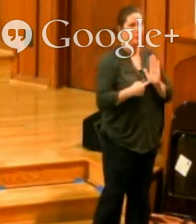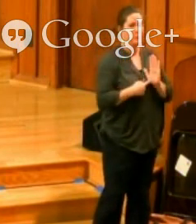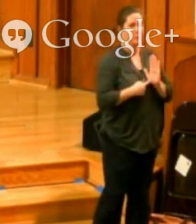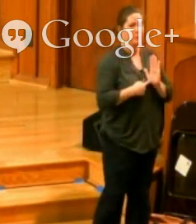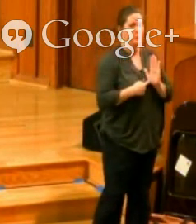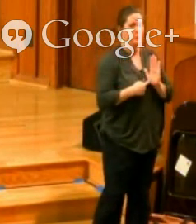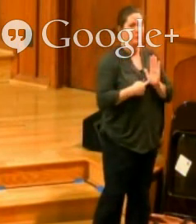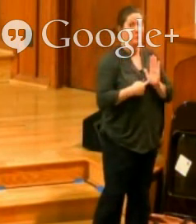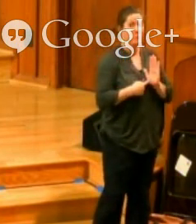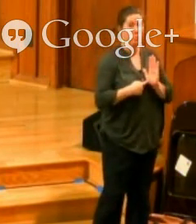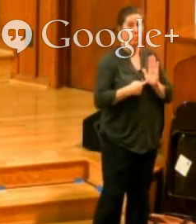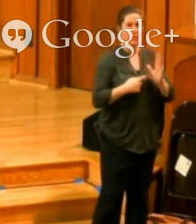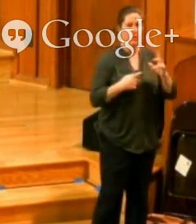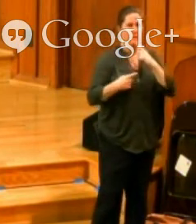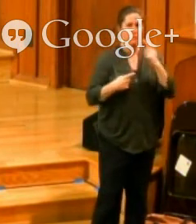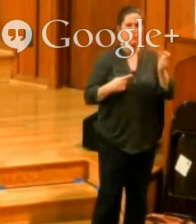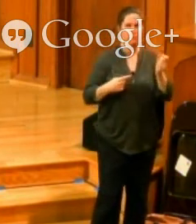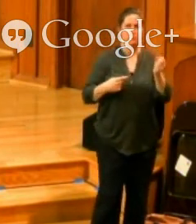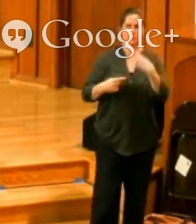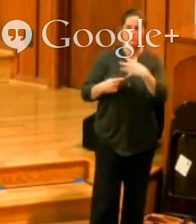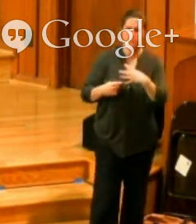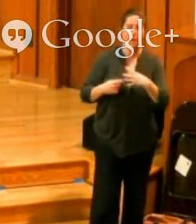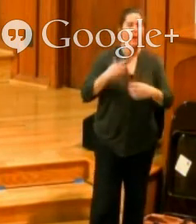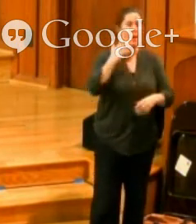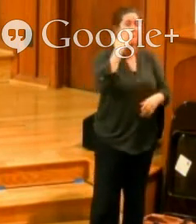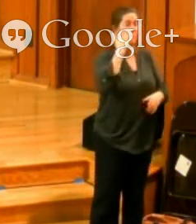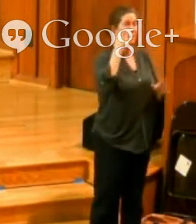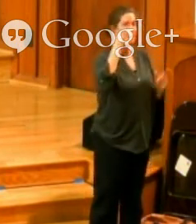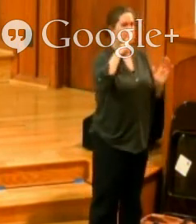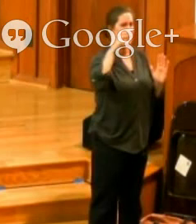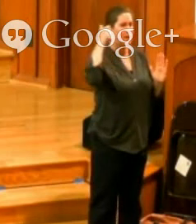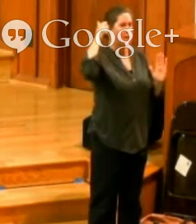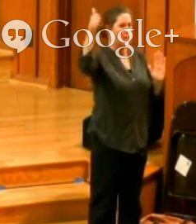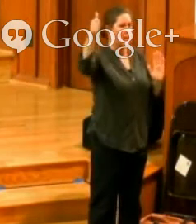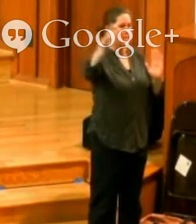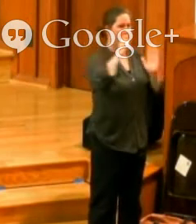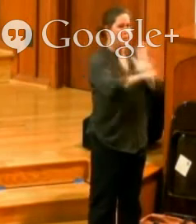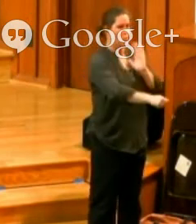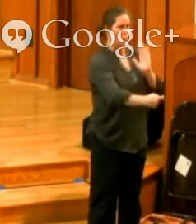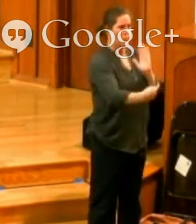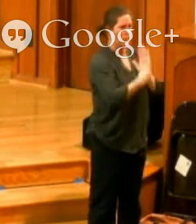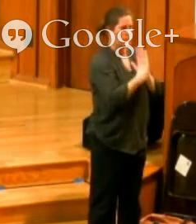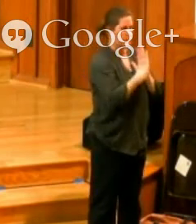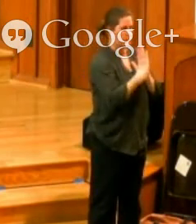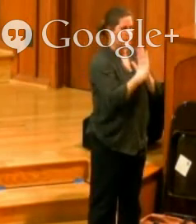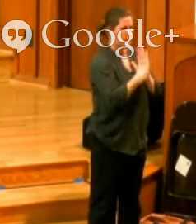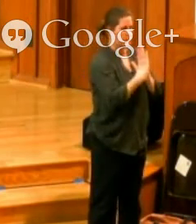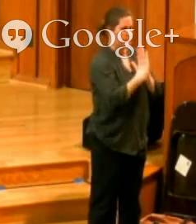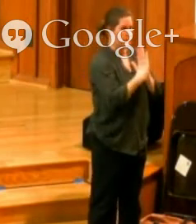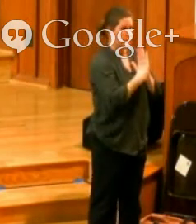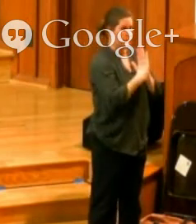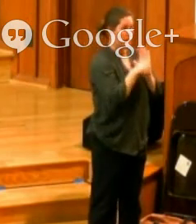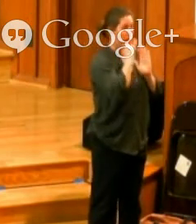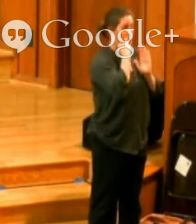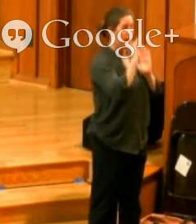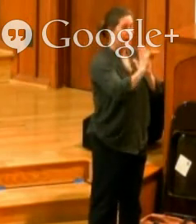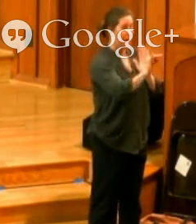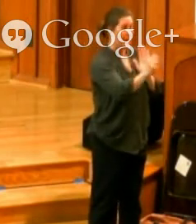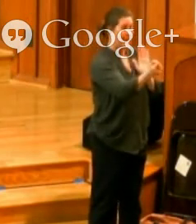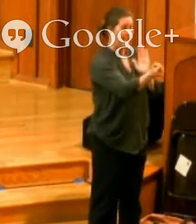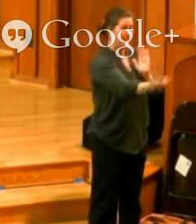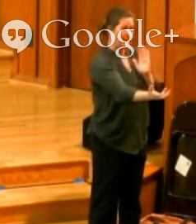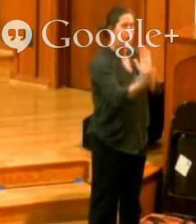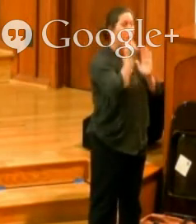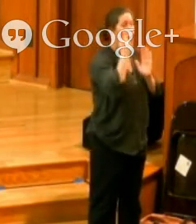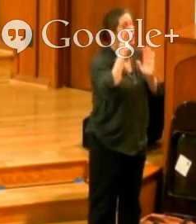Yeah, you see? Because God himself wrote it. Now, if anything should be changed in the Word of God, I don't